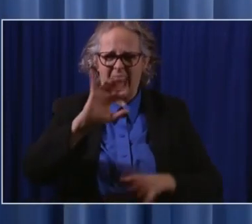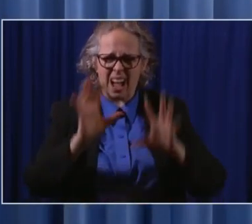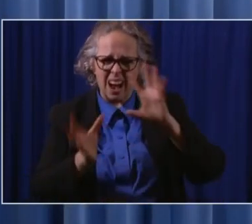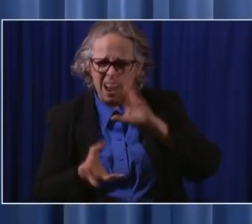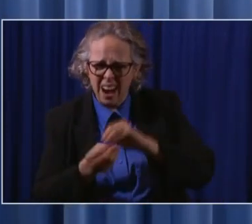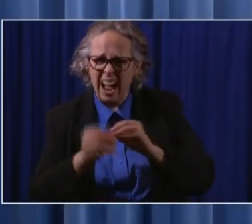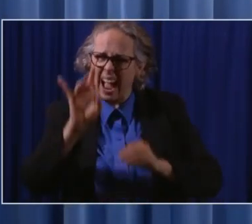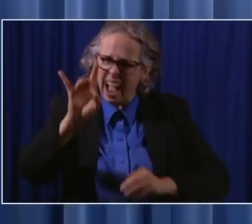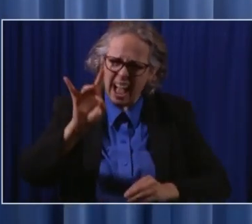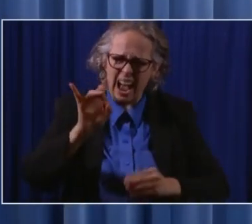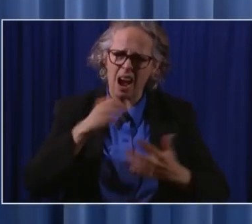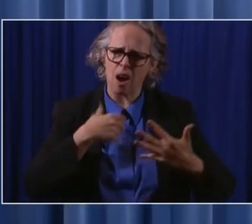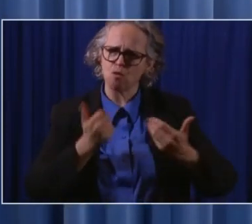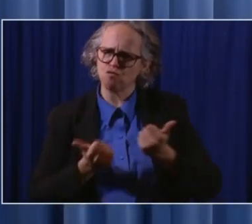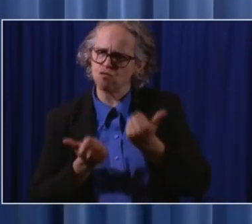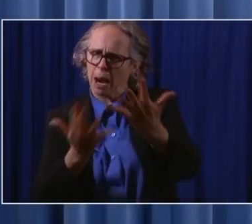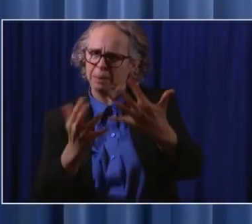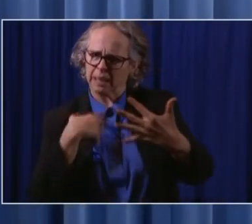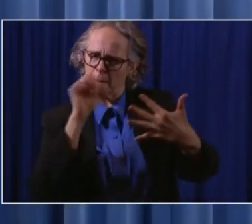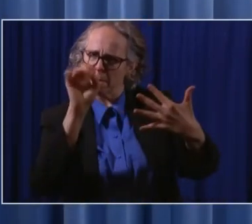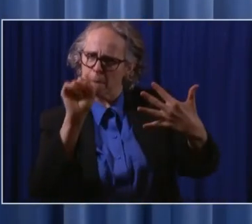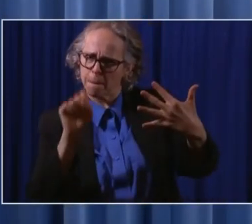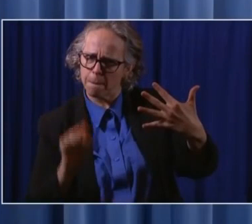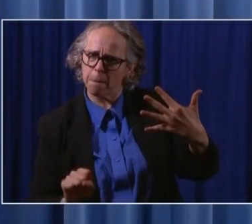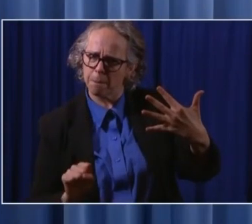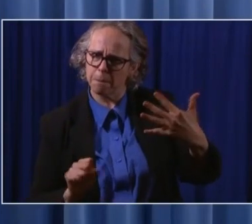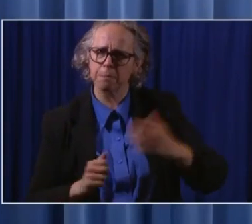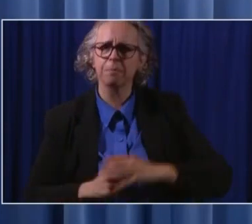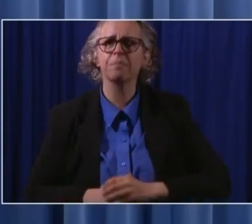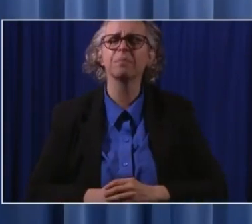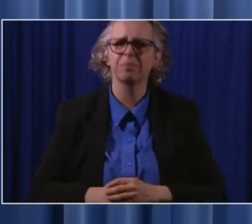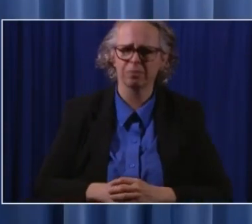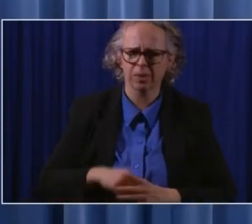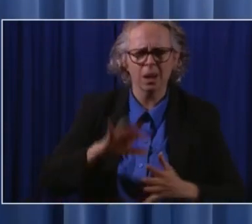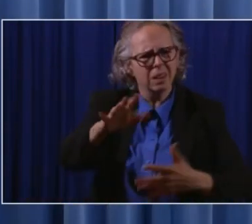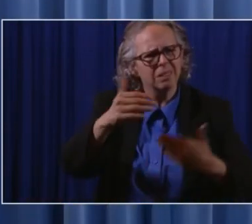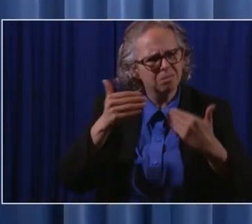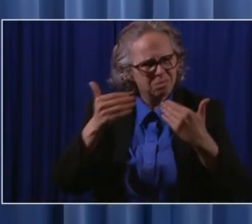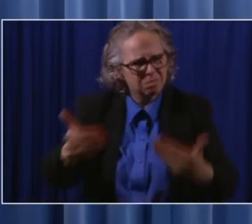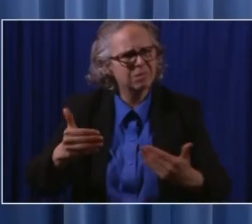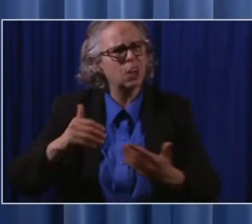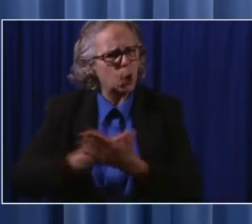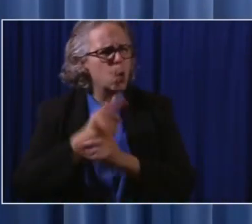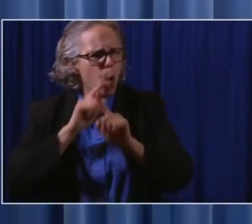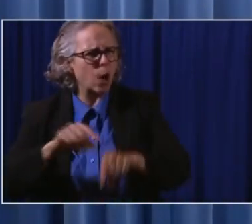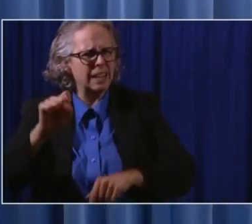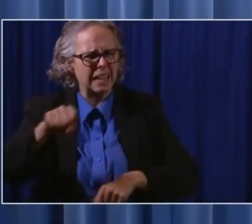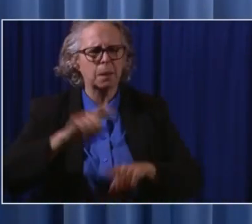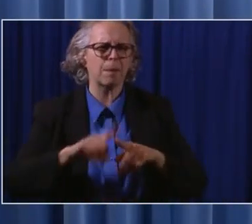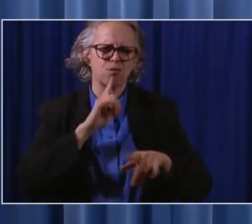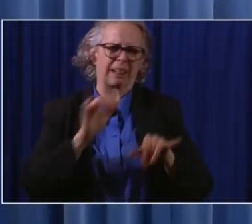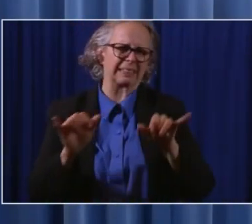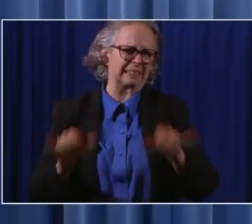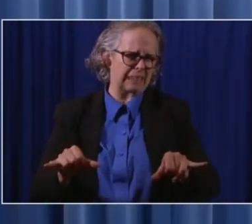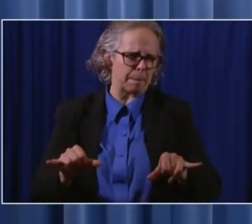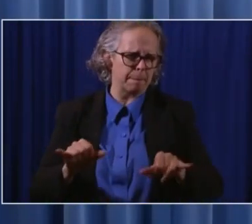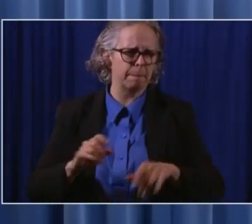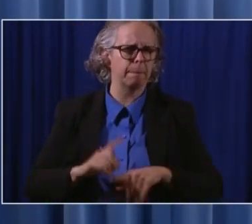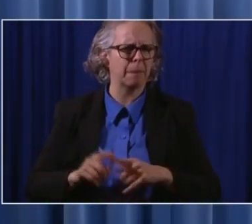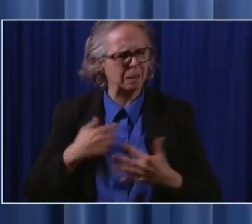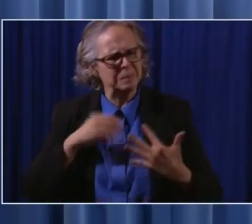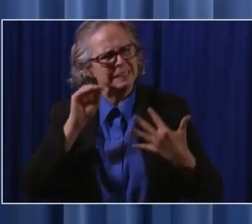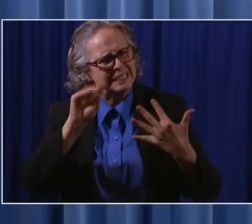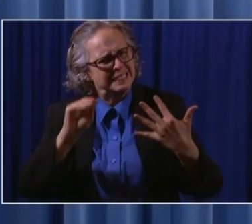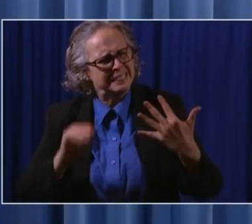that will be up, and it will be, again, the new order, but it will be the same substance. But again, it's all in